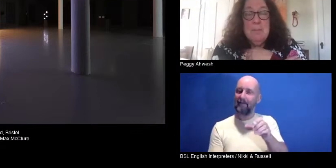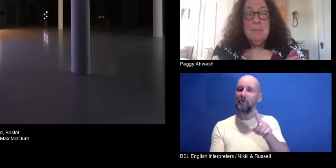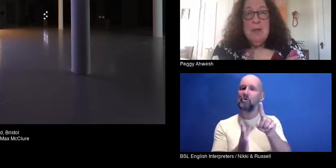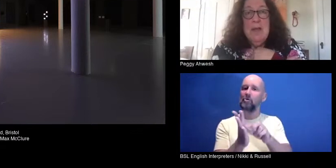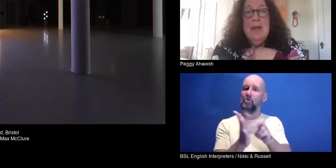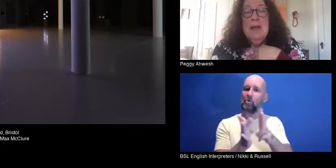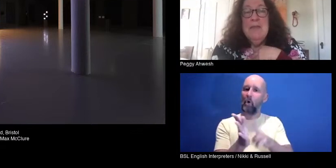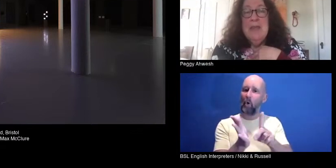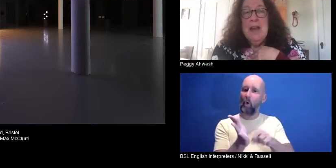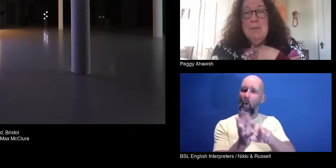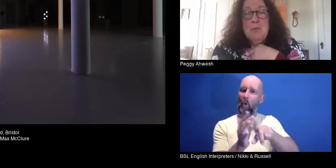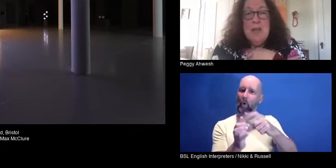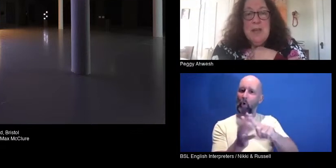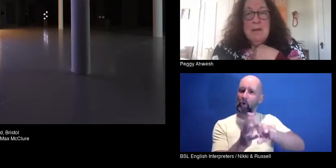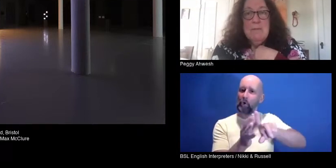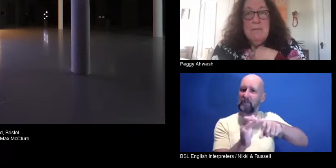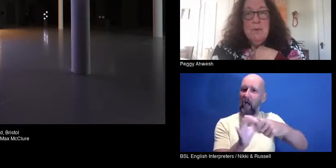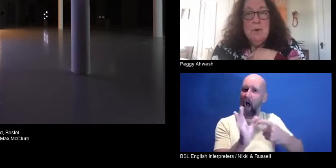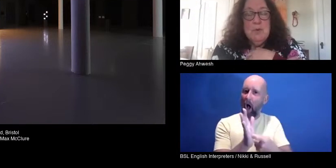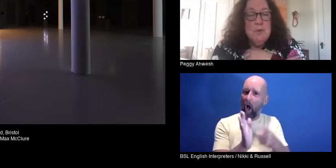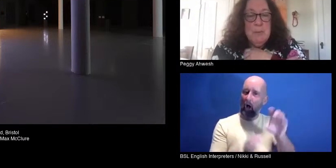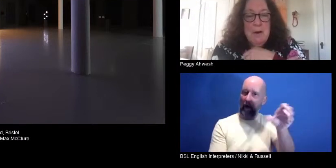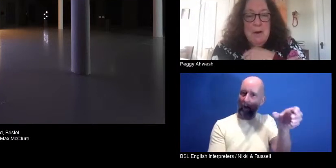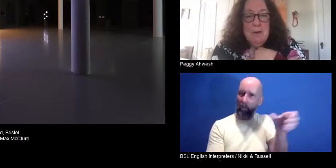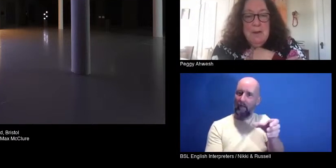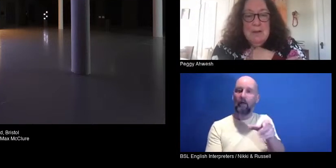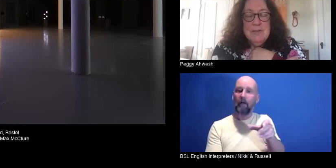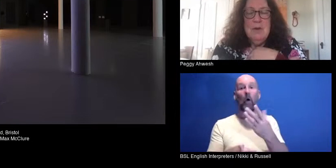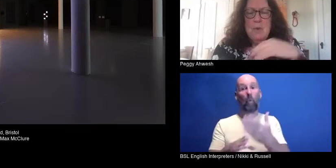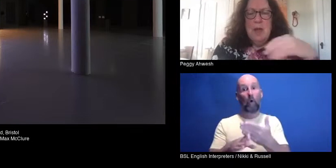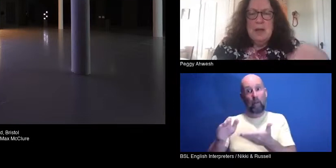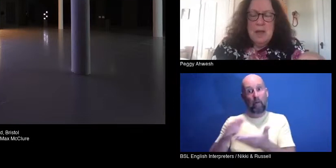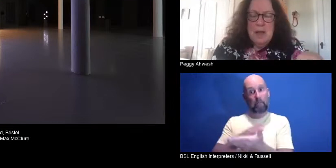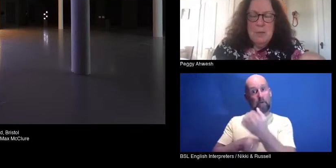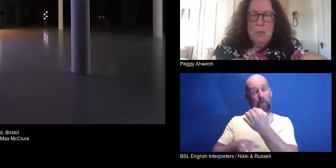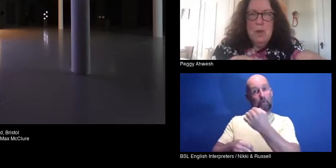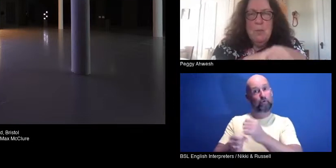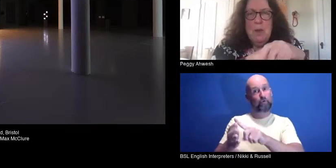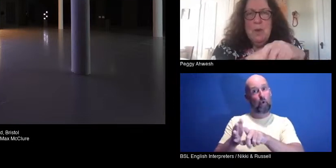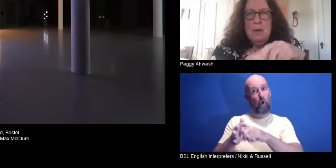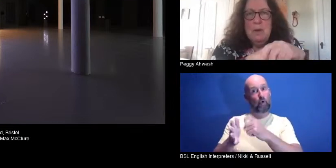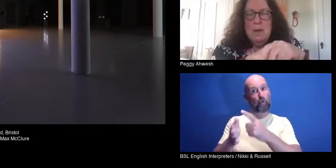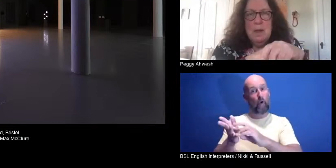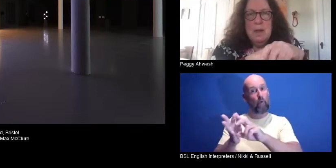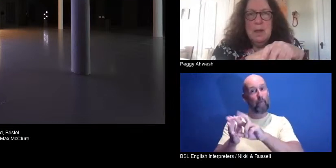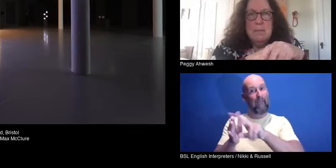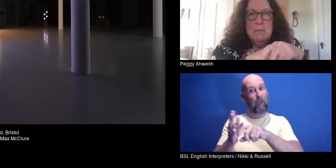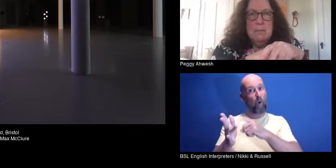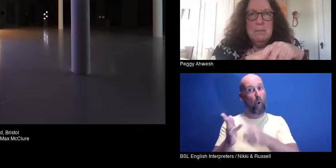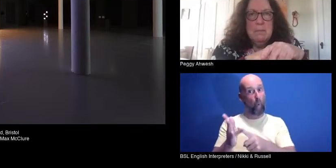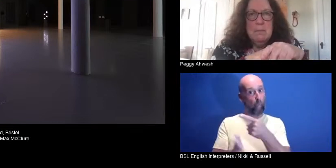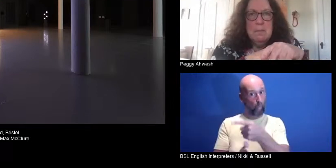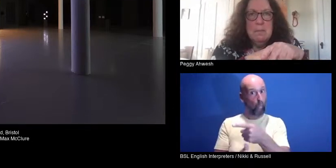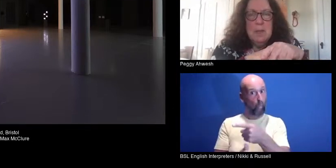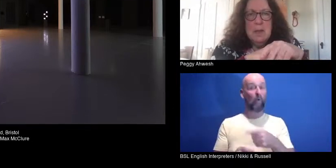for example. And then I was working for George Romero. So, and we would,